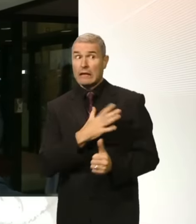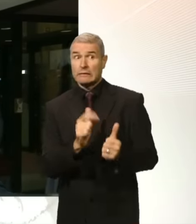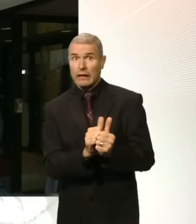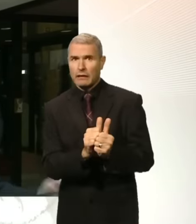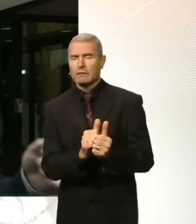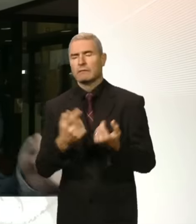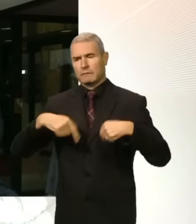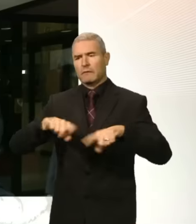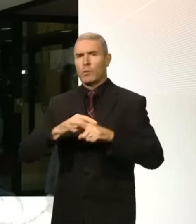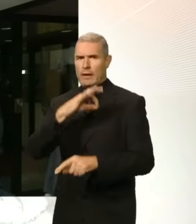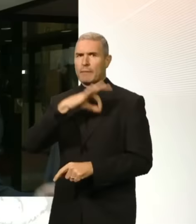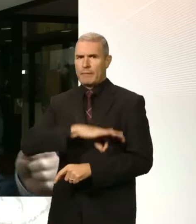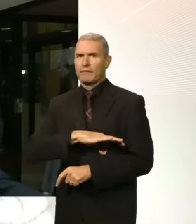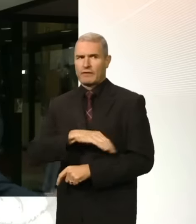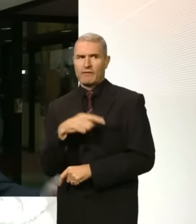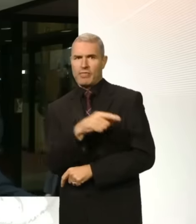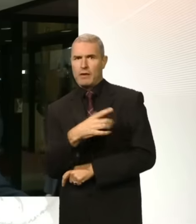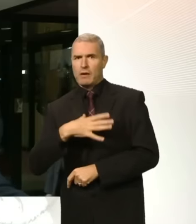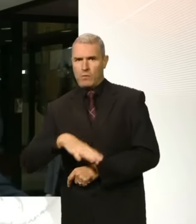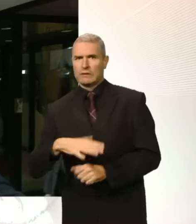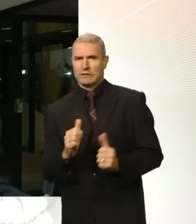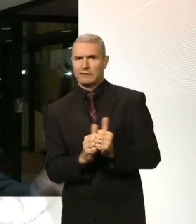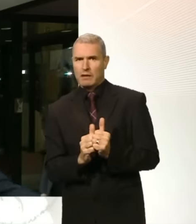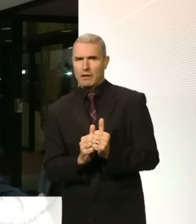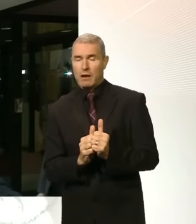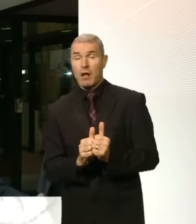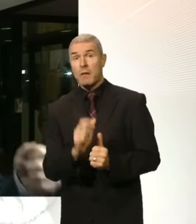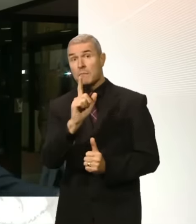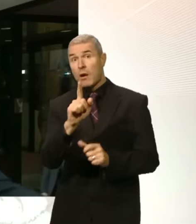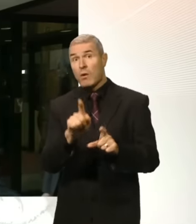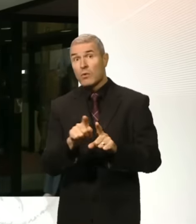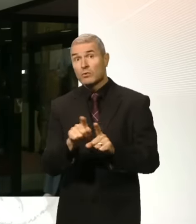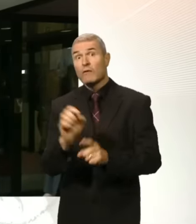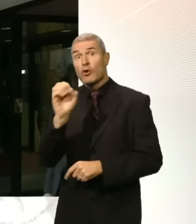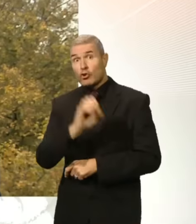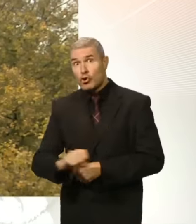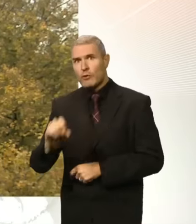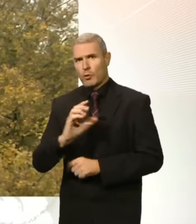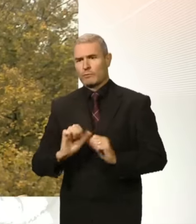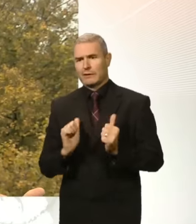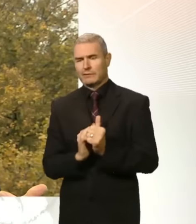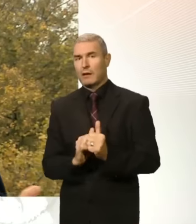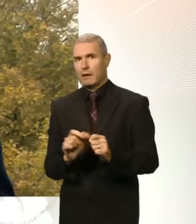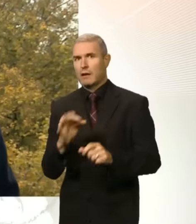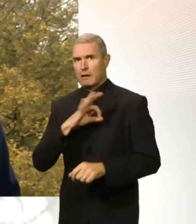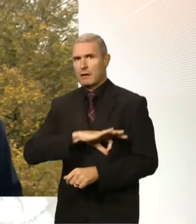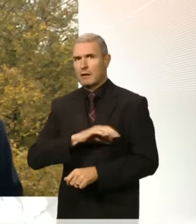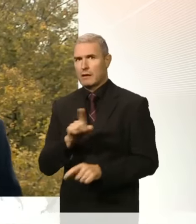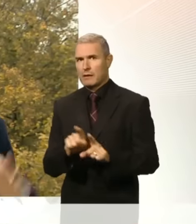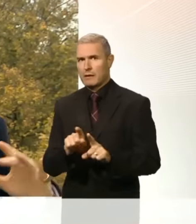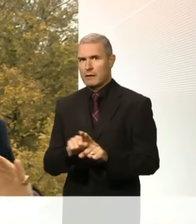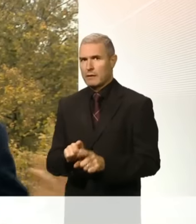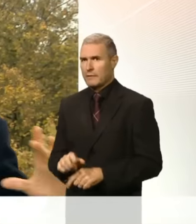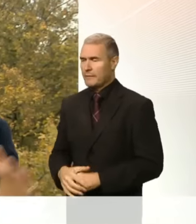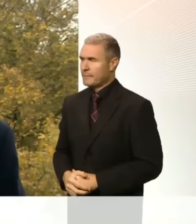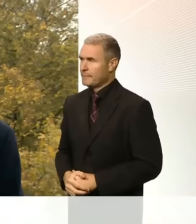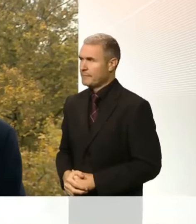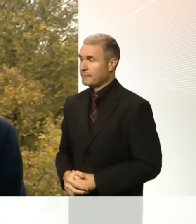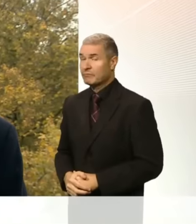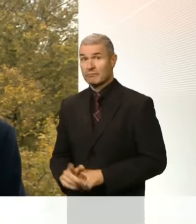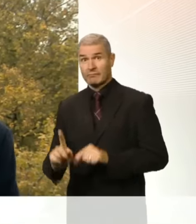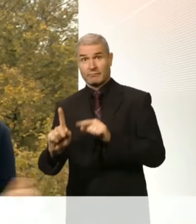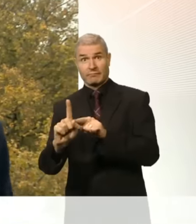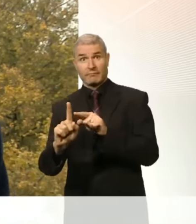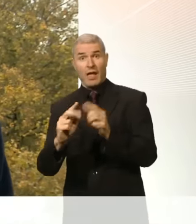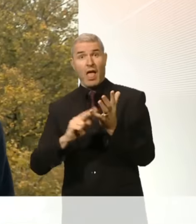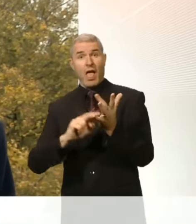thing for Britain, but it can also be a good thing for Europe. As for the idea, Simon, that Nigel Farage could be